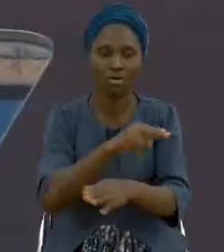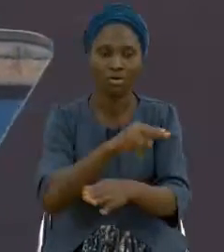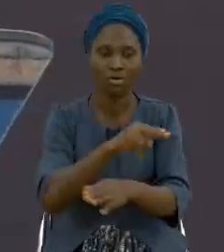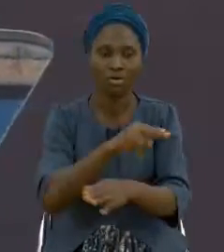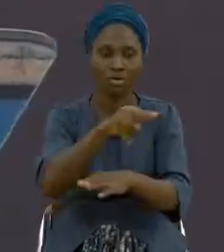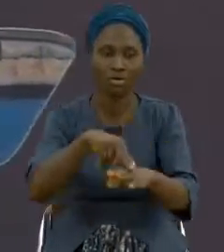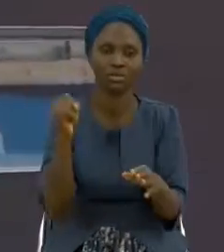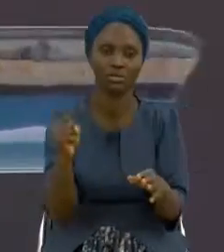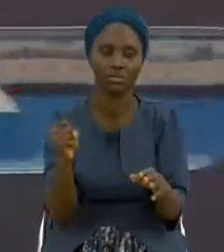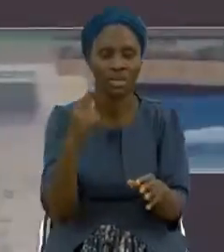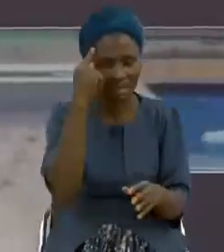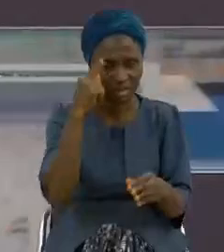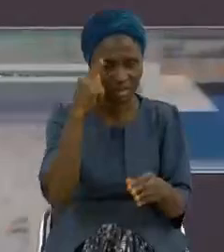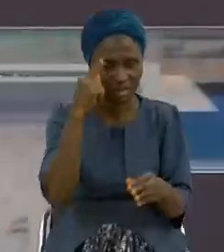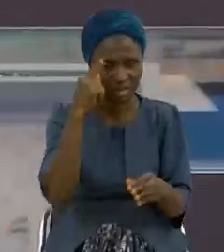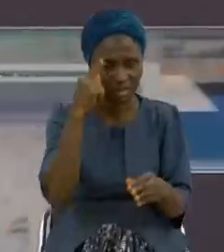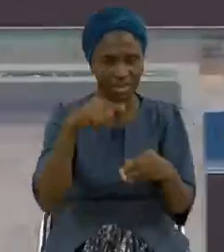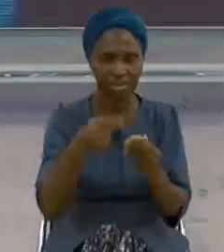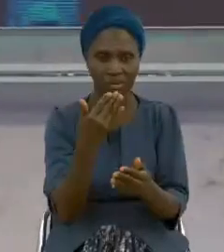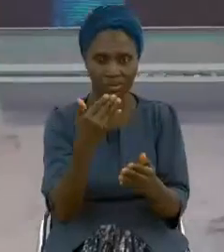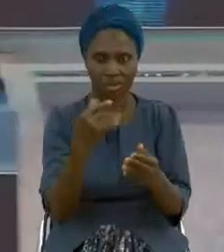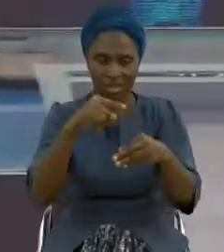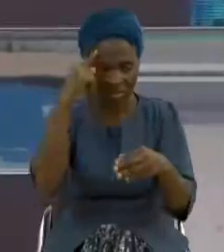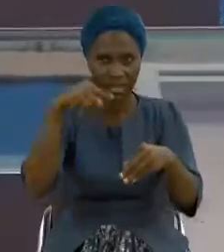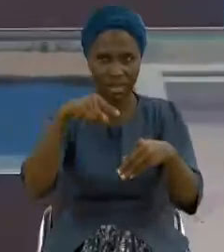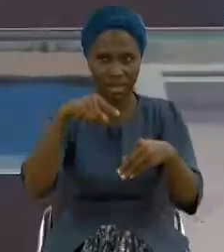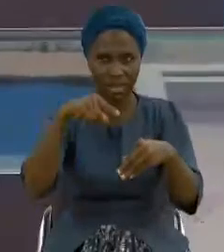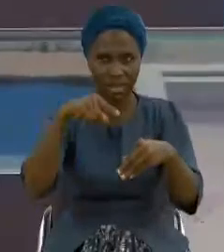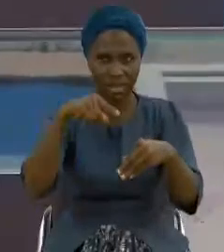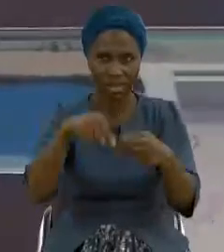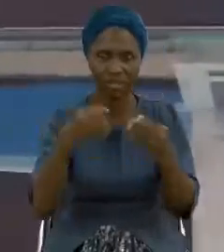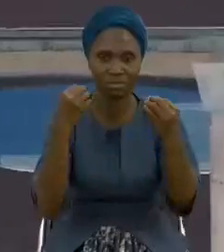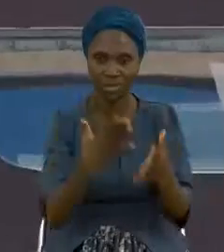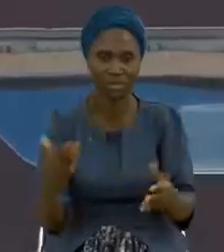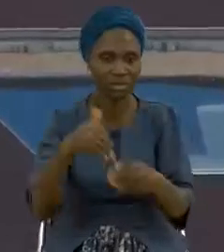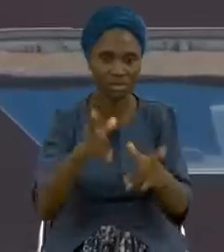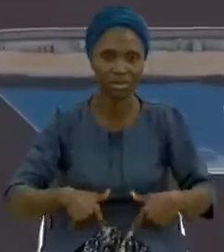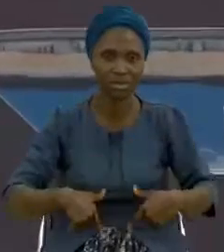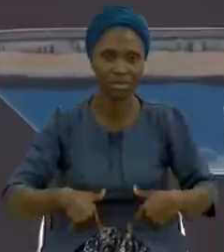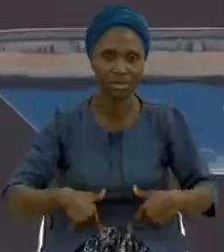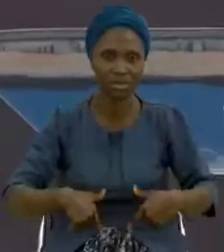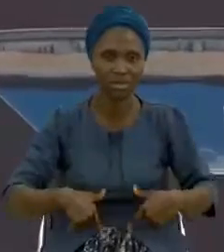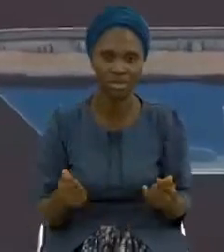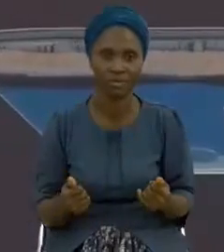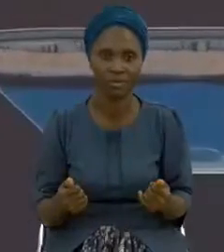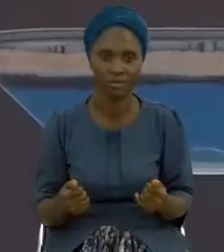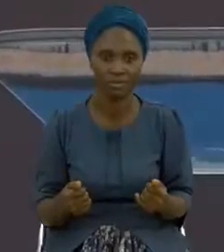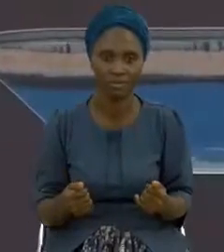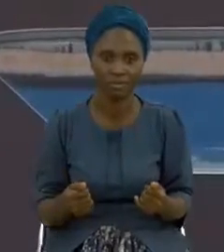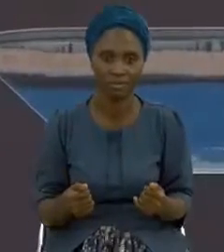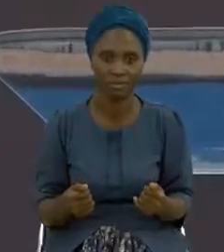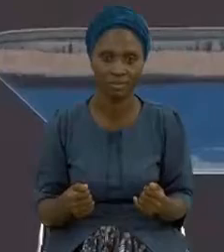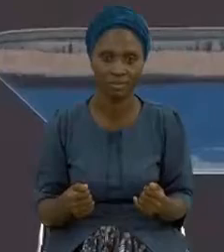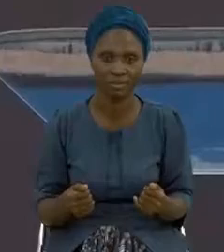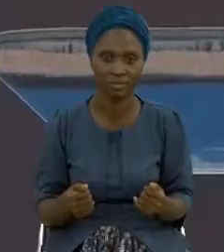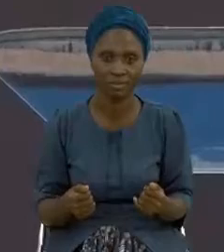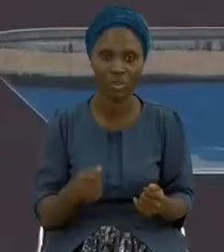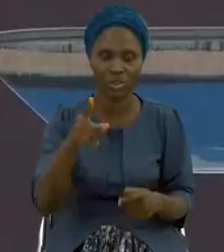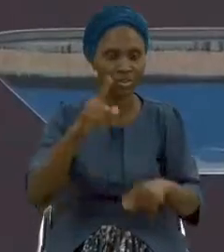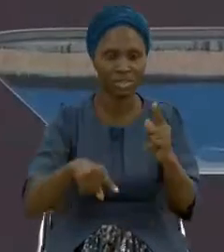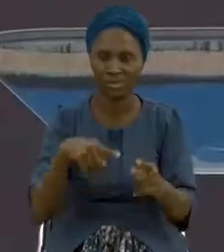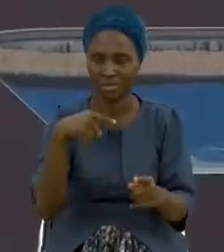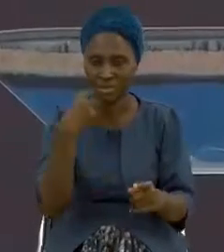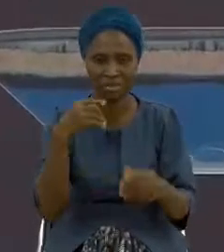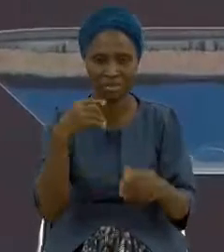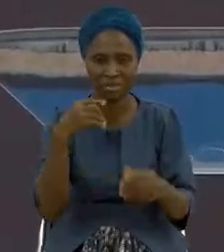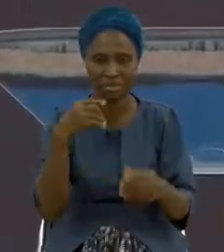this must be done before Christ will come. No, Christ is not going to wait for all those things. I'm waiting for